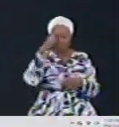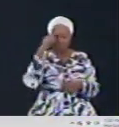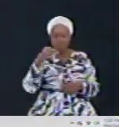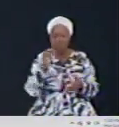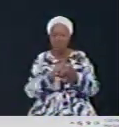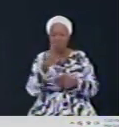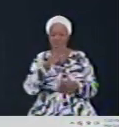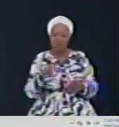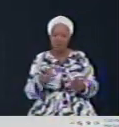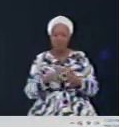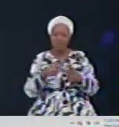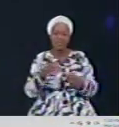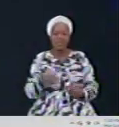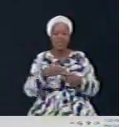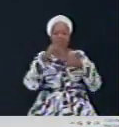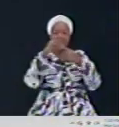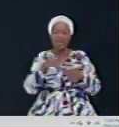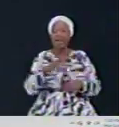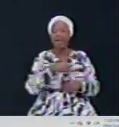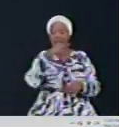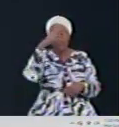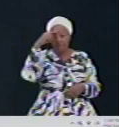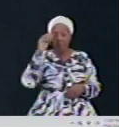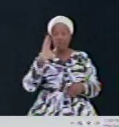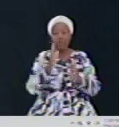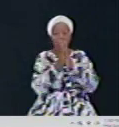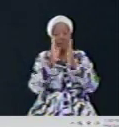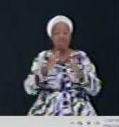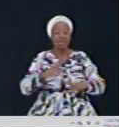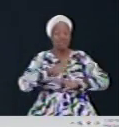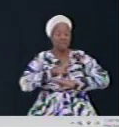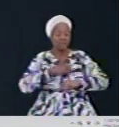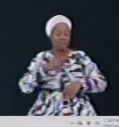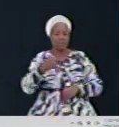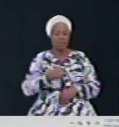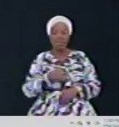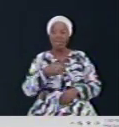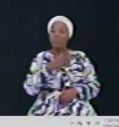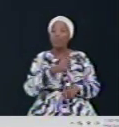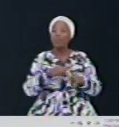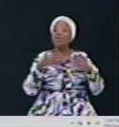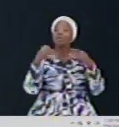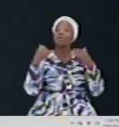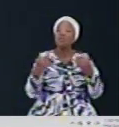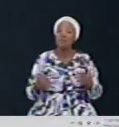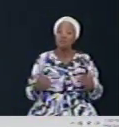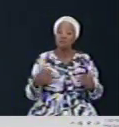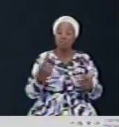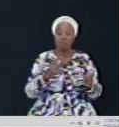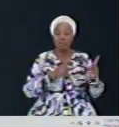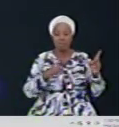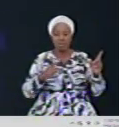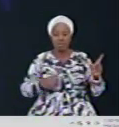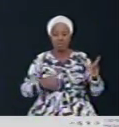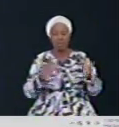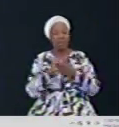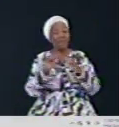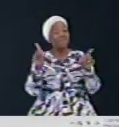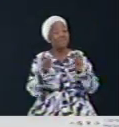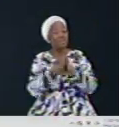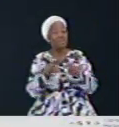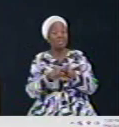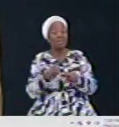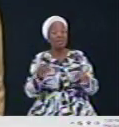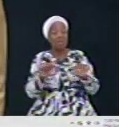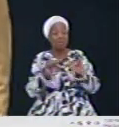because your prayer pleased me. But now the Lord, that same God that was